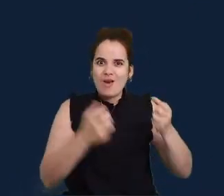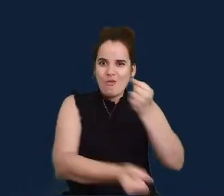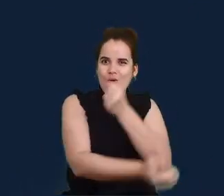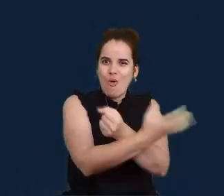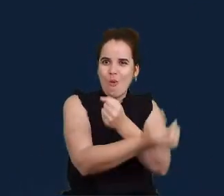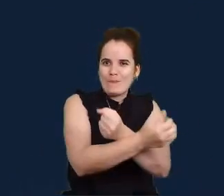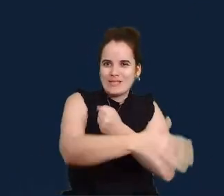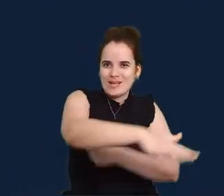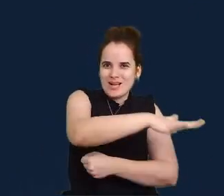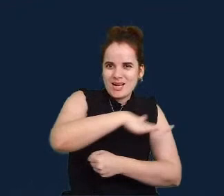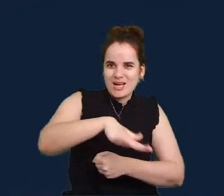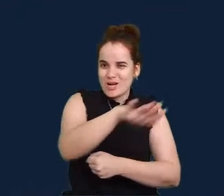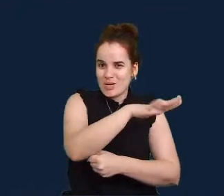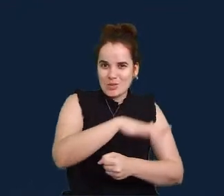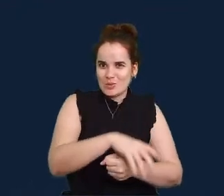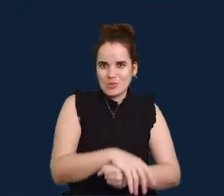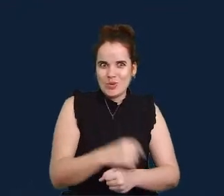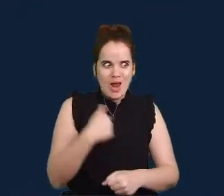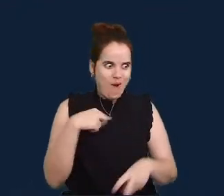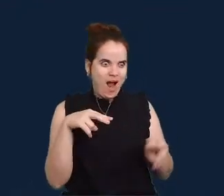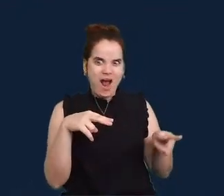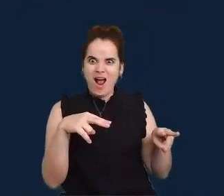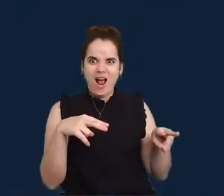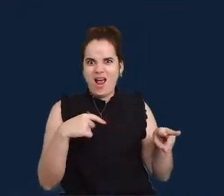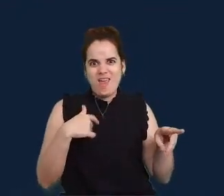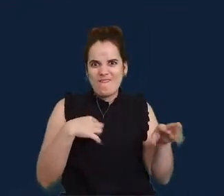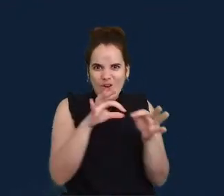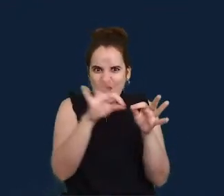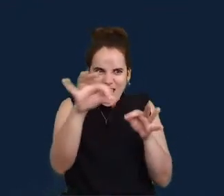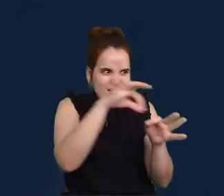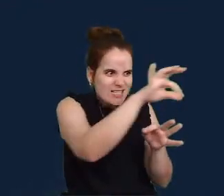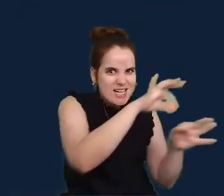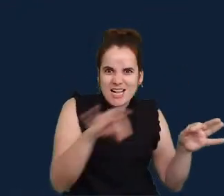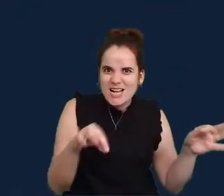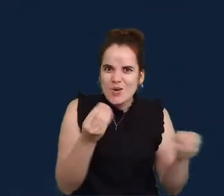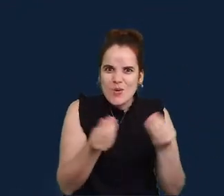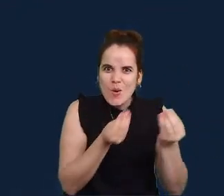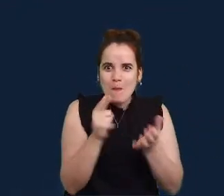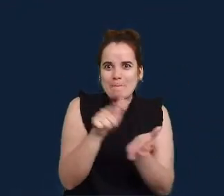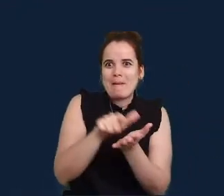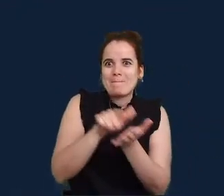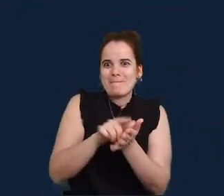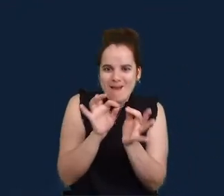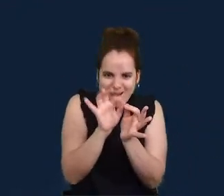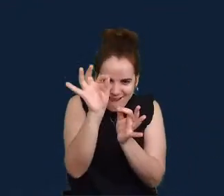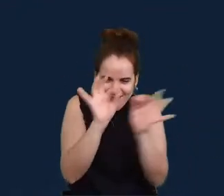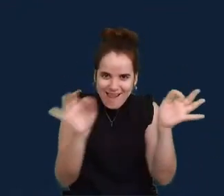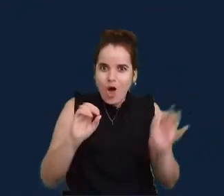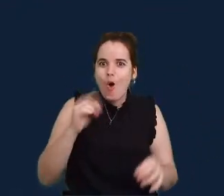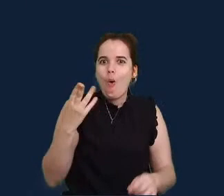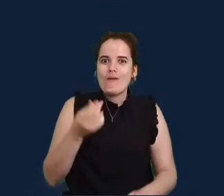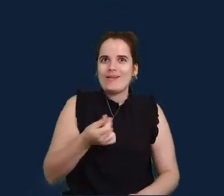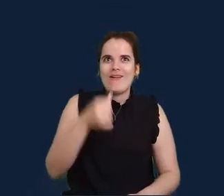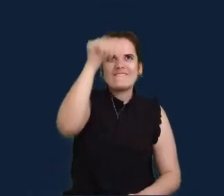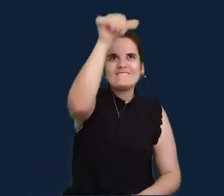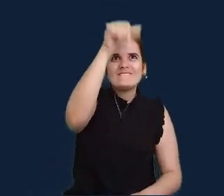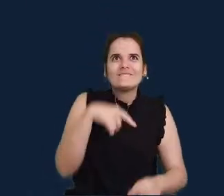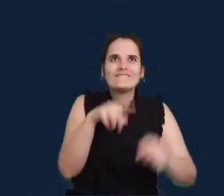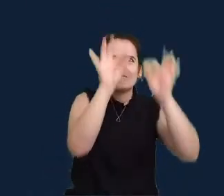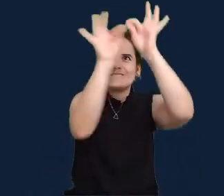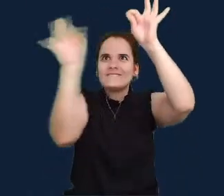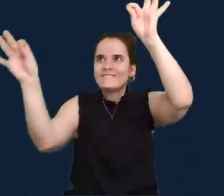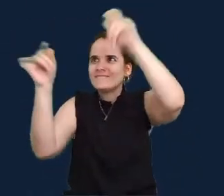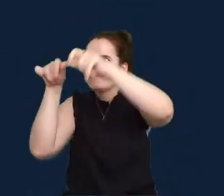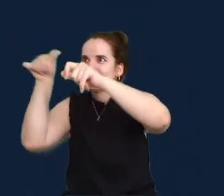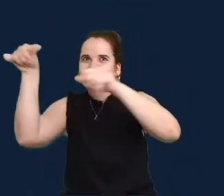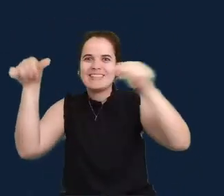all the connections, maybe on paper, maybe using post-its on a wall like they do in the movies, or maybe I'm using a